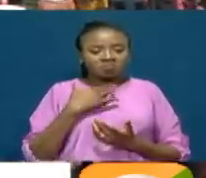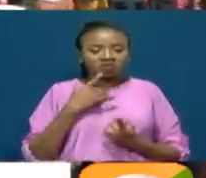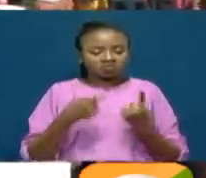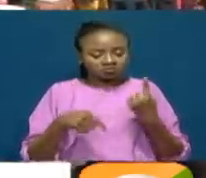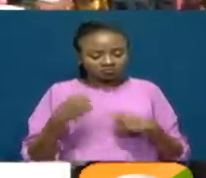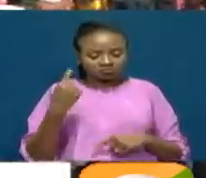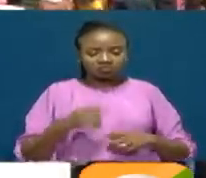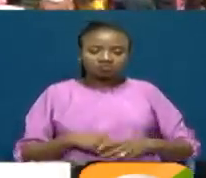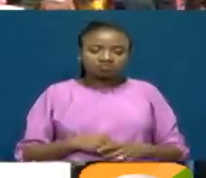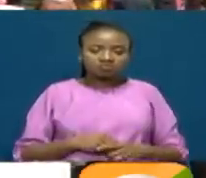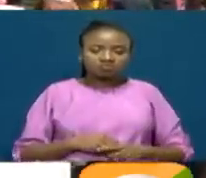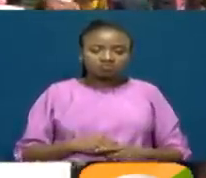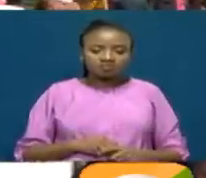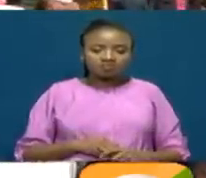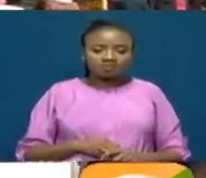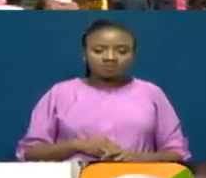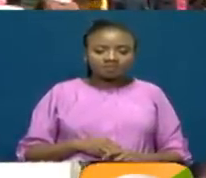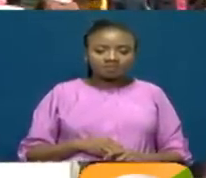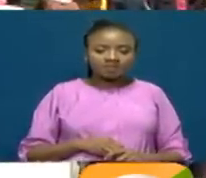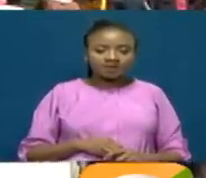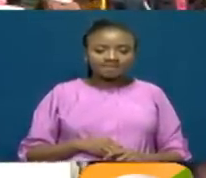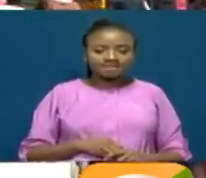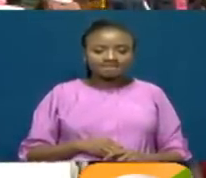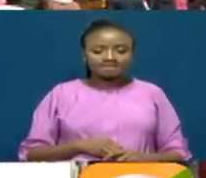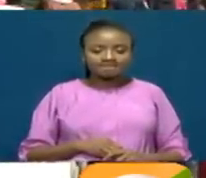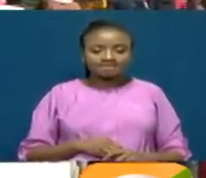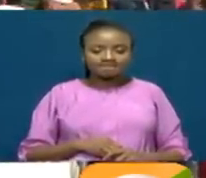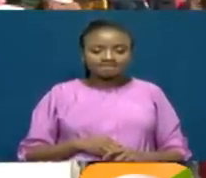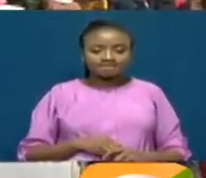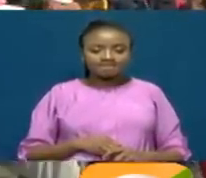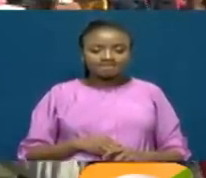Sam Ogina, Citizen TV, in Narok Town, Narok County.